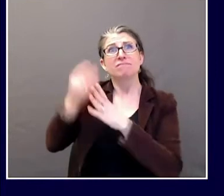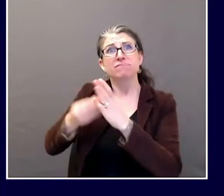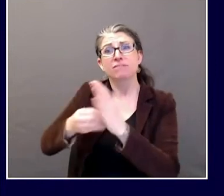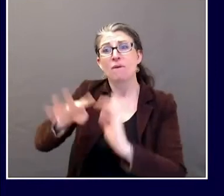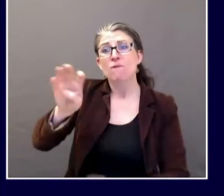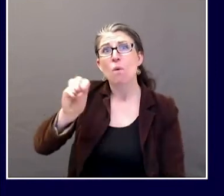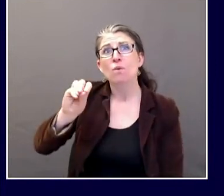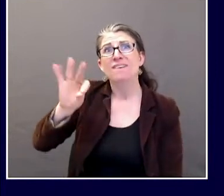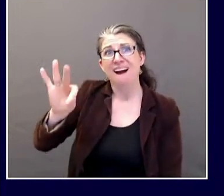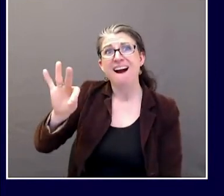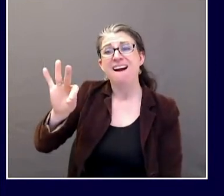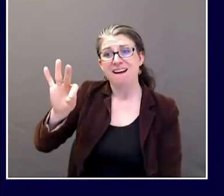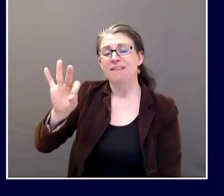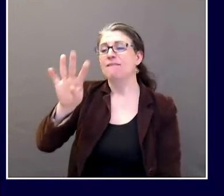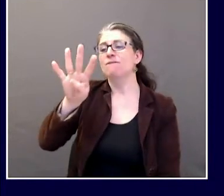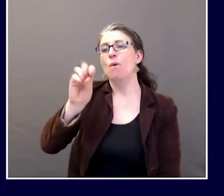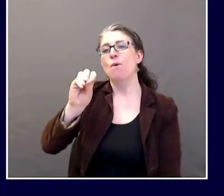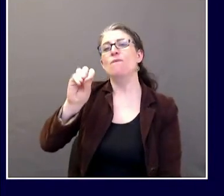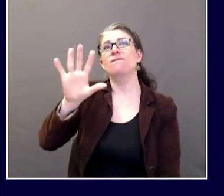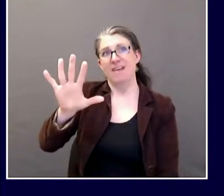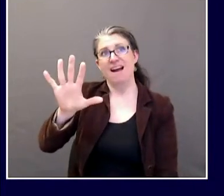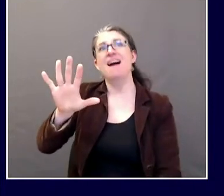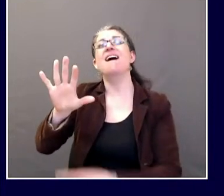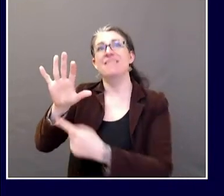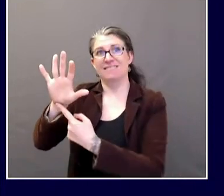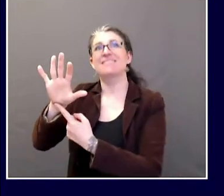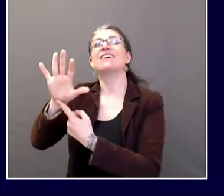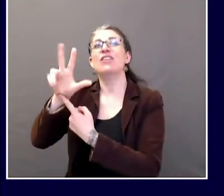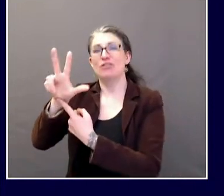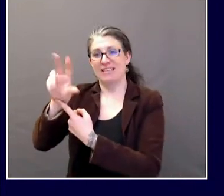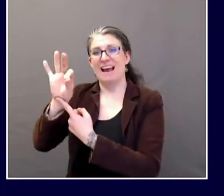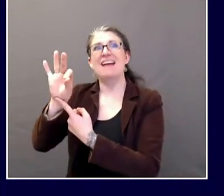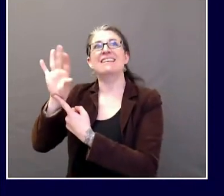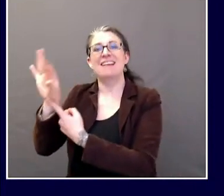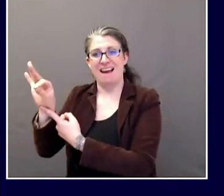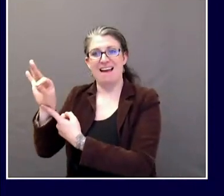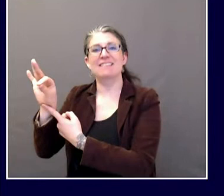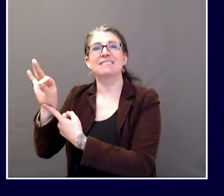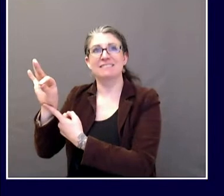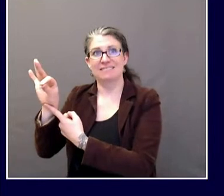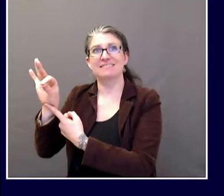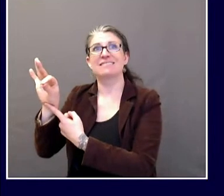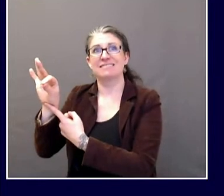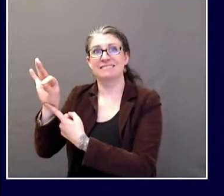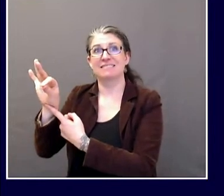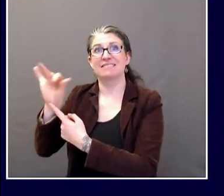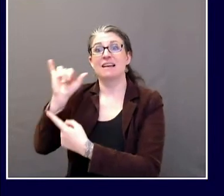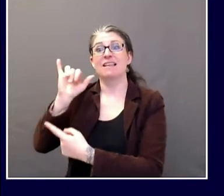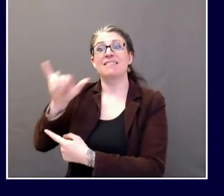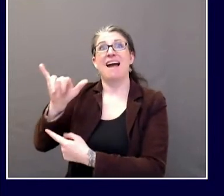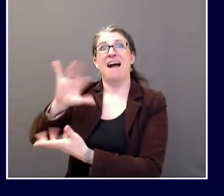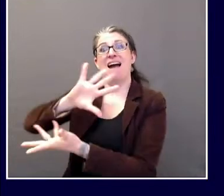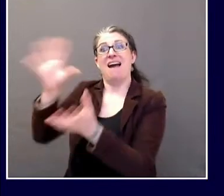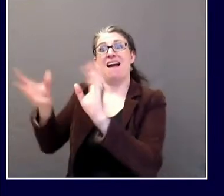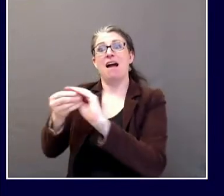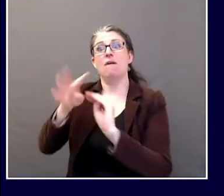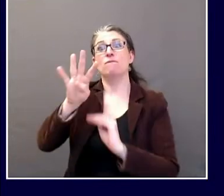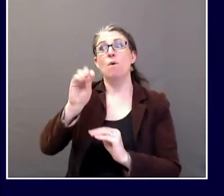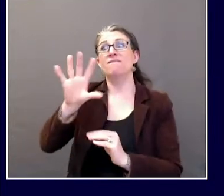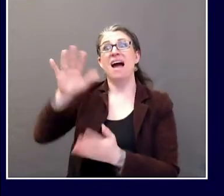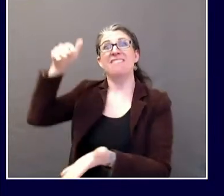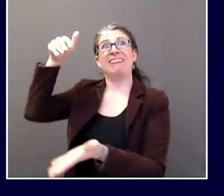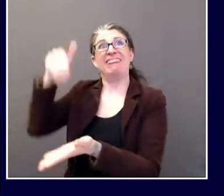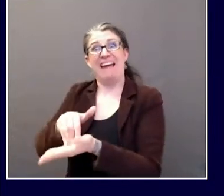422,500 COVID-19 deaths had been reported in the United States alone. That's based on data compiled by the